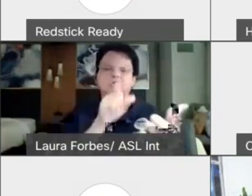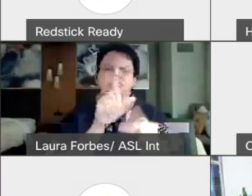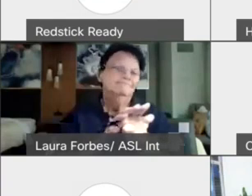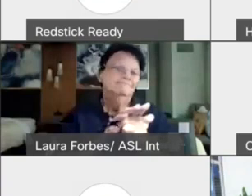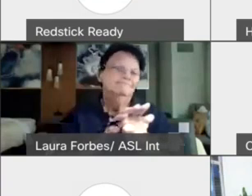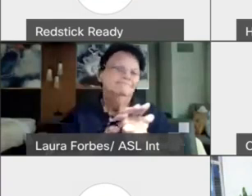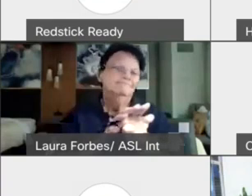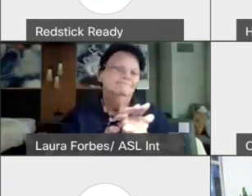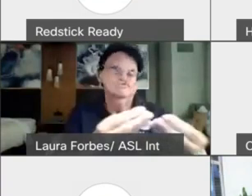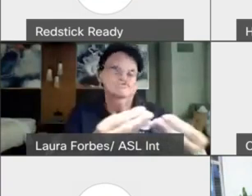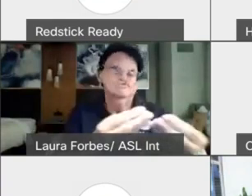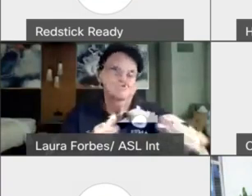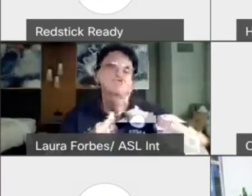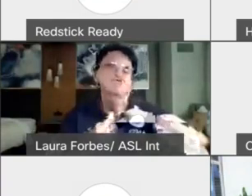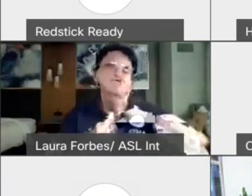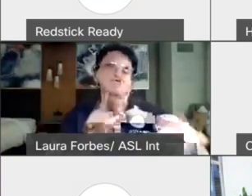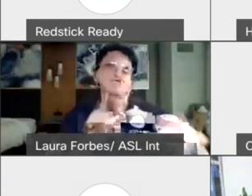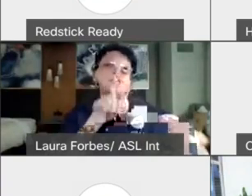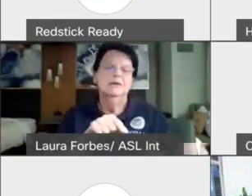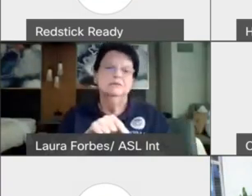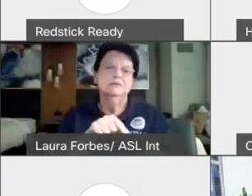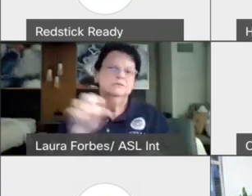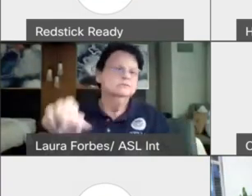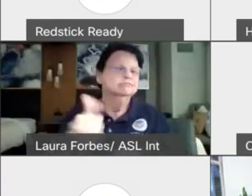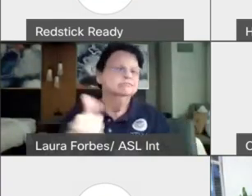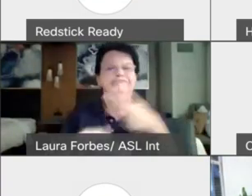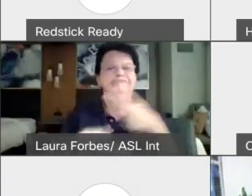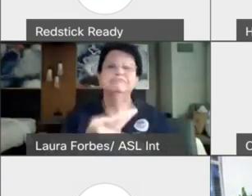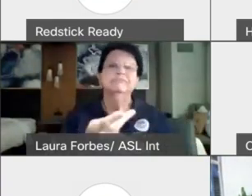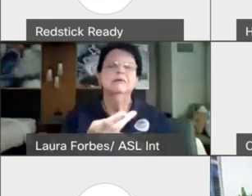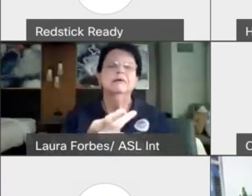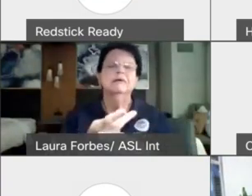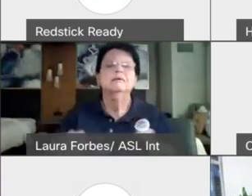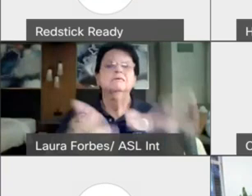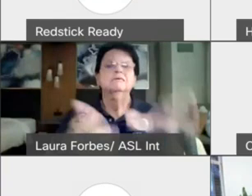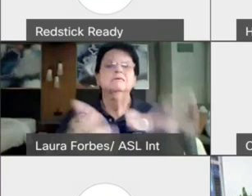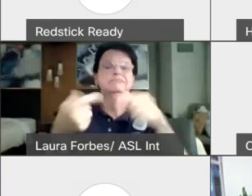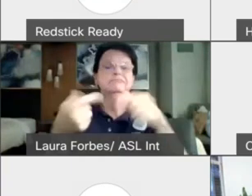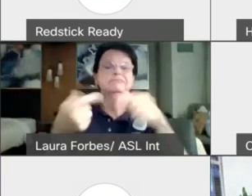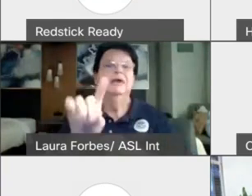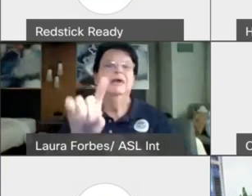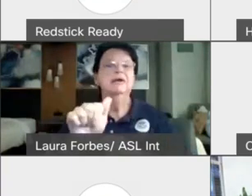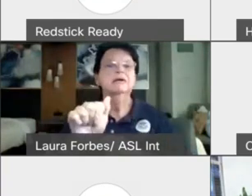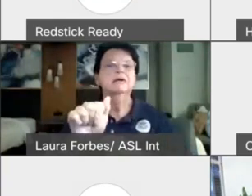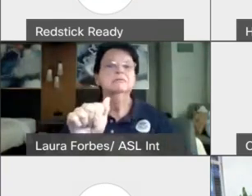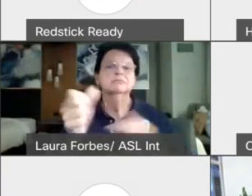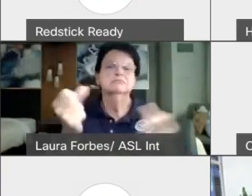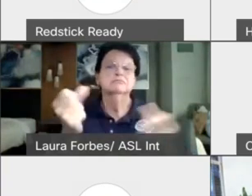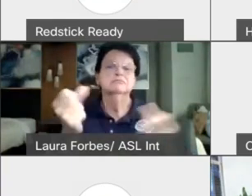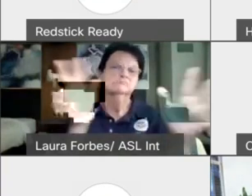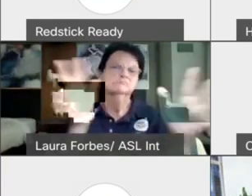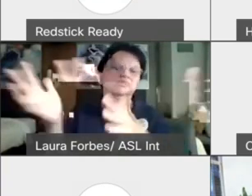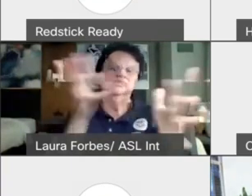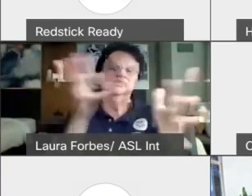seamless response to any type of disaster. During Ida, we had a lot of high winds that came